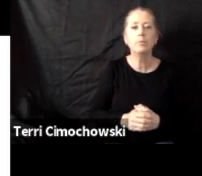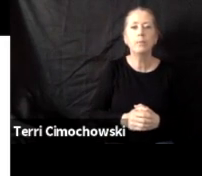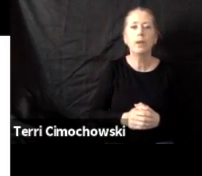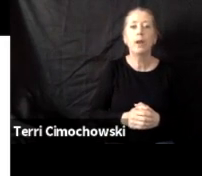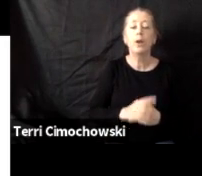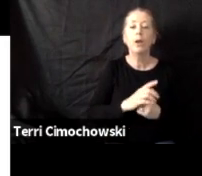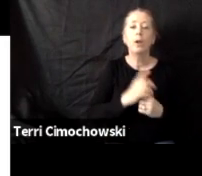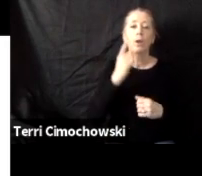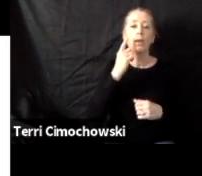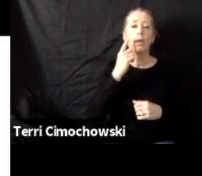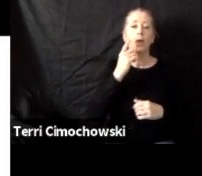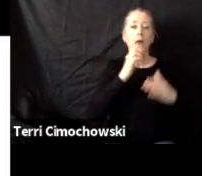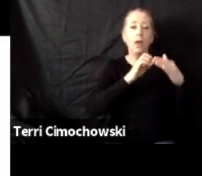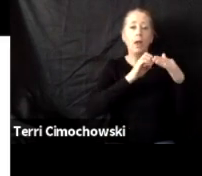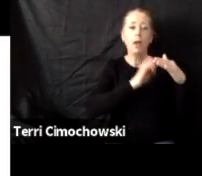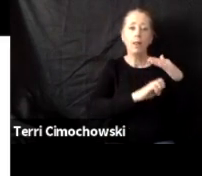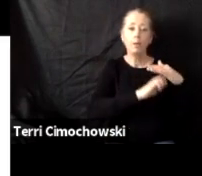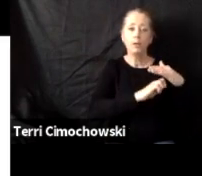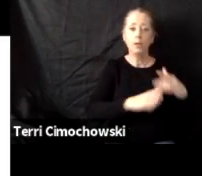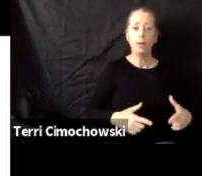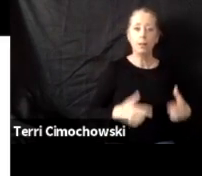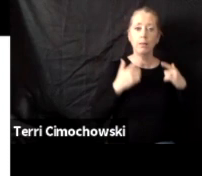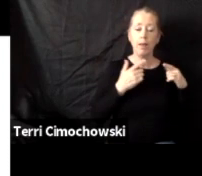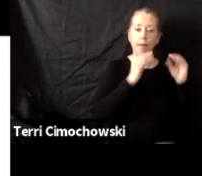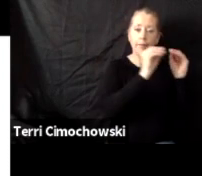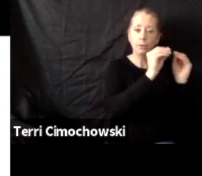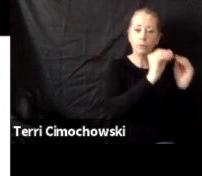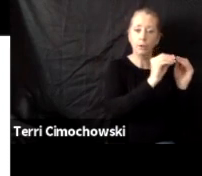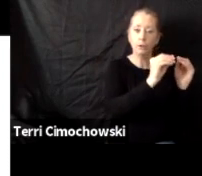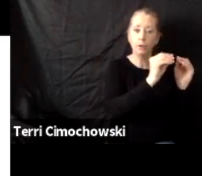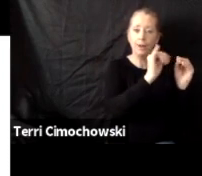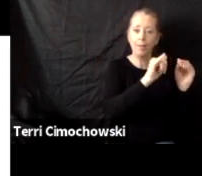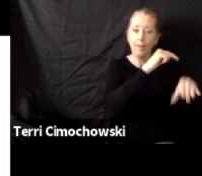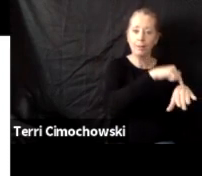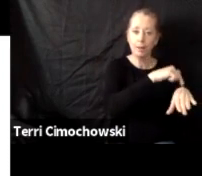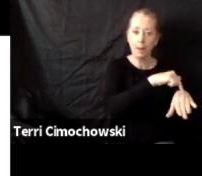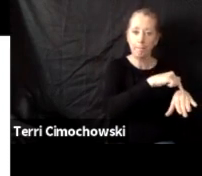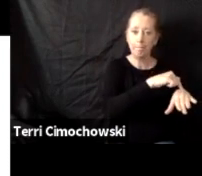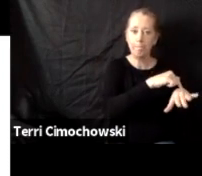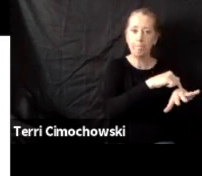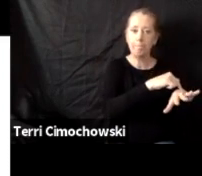So when we think about the live synchronous instruction and that time,